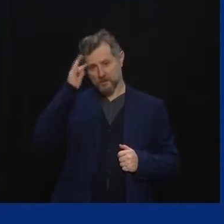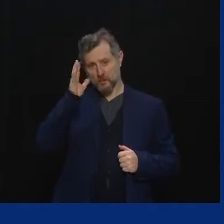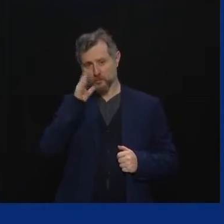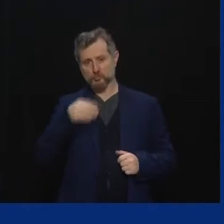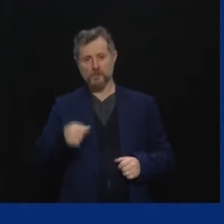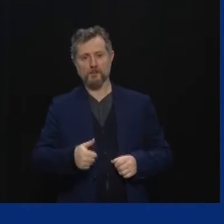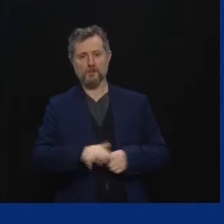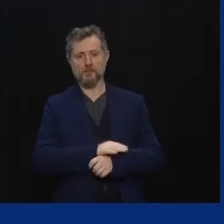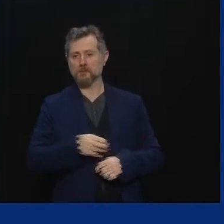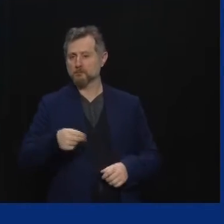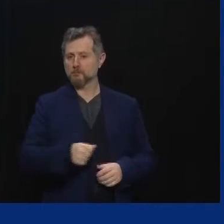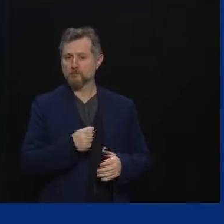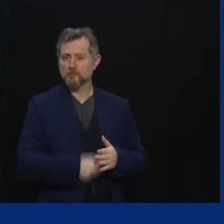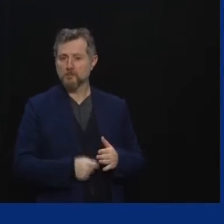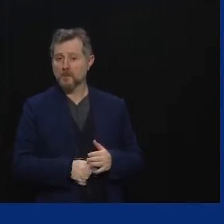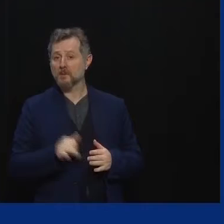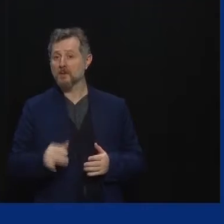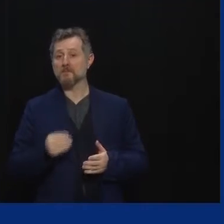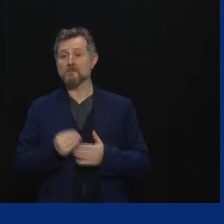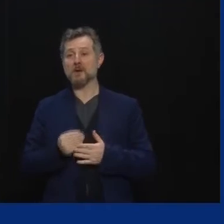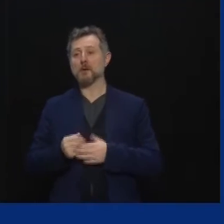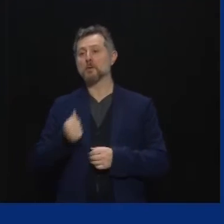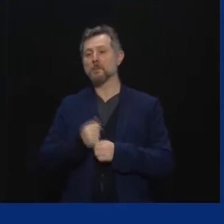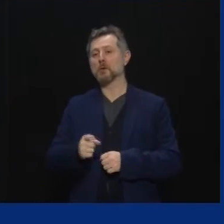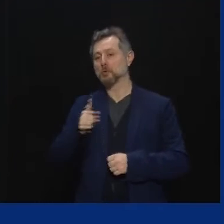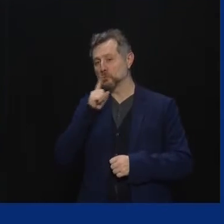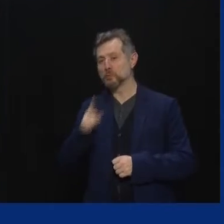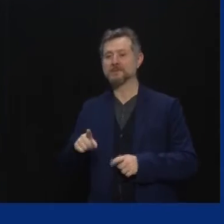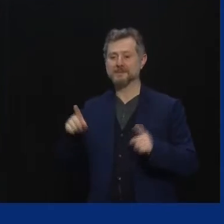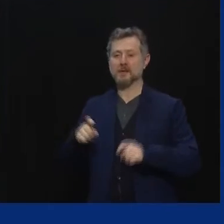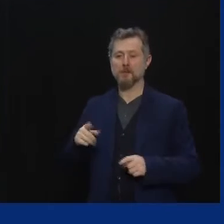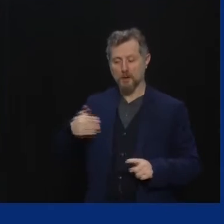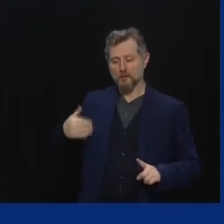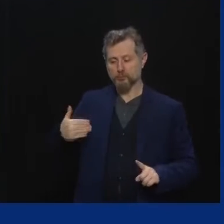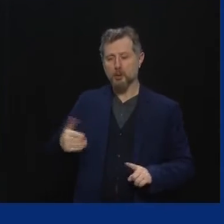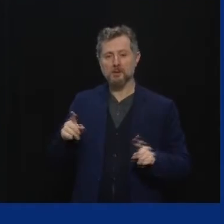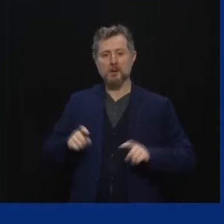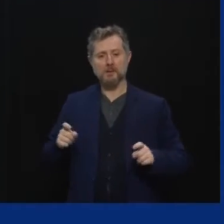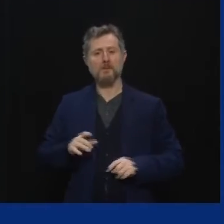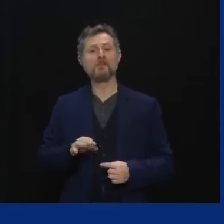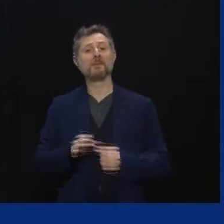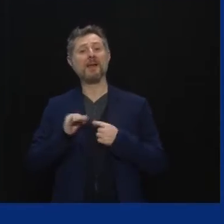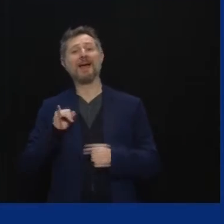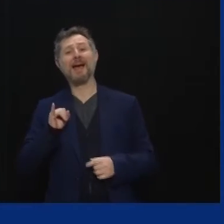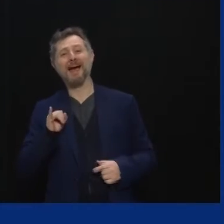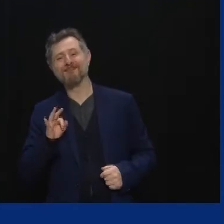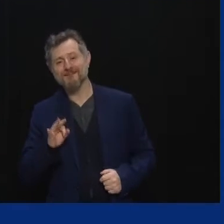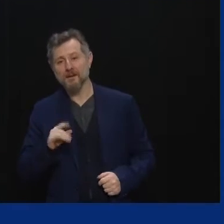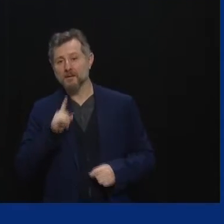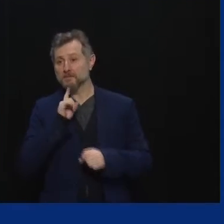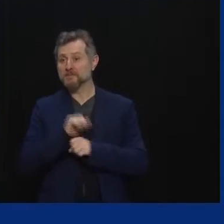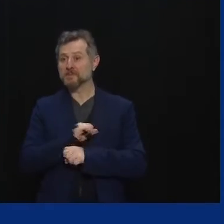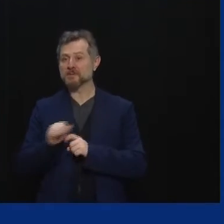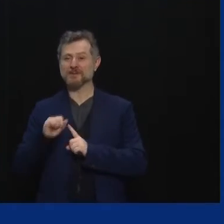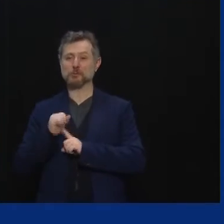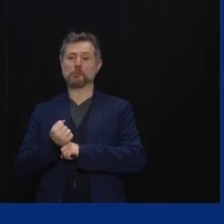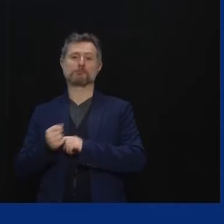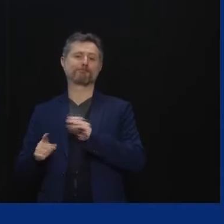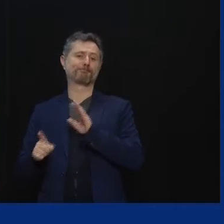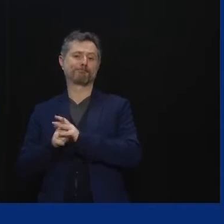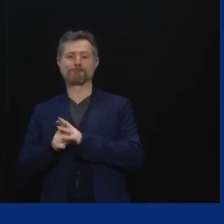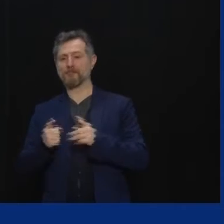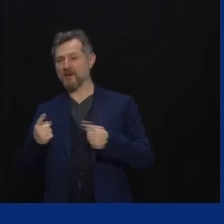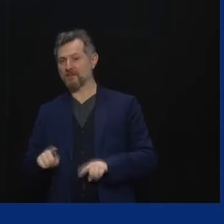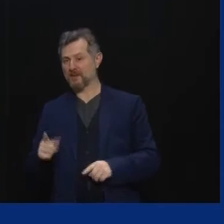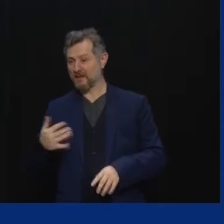with this, to make sure that we're testing them regularly, and particularly if you get the situation where someone has been vaccinated